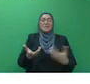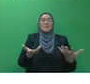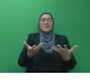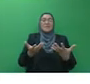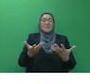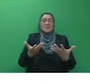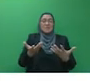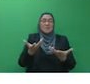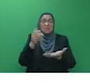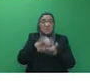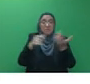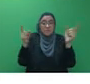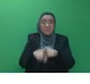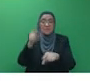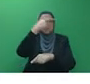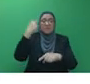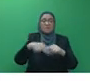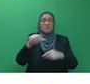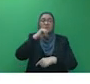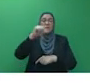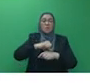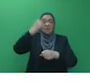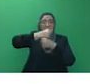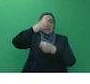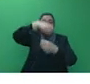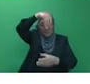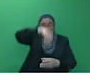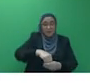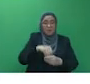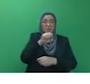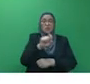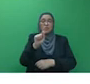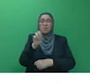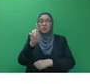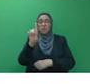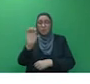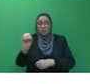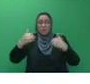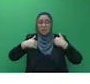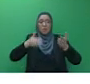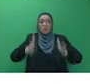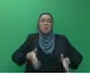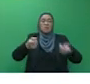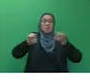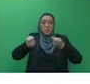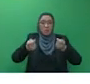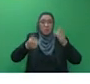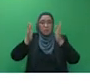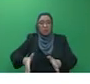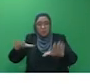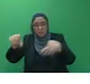you know studio where everything is controlled anymore you are at home and i think also knowing that